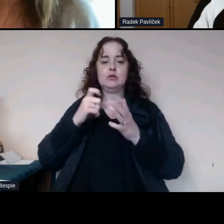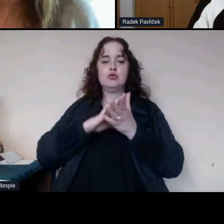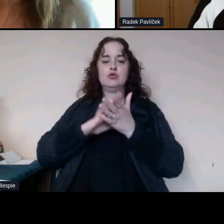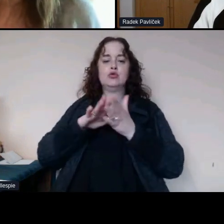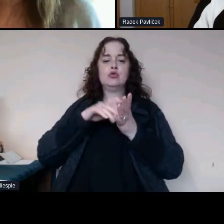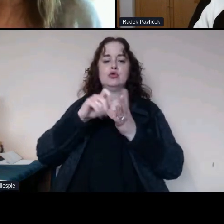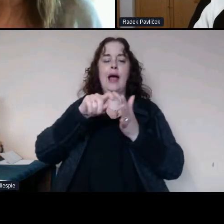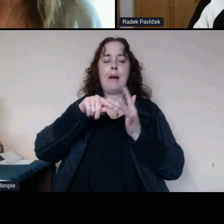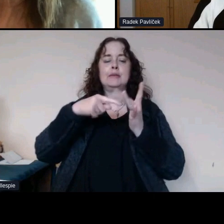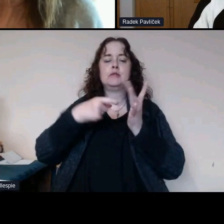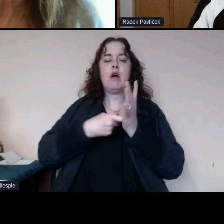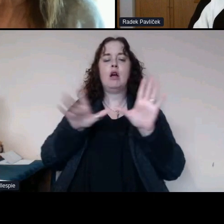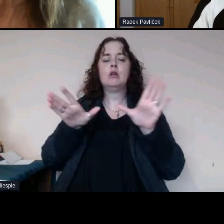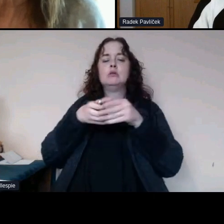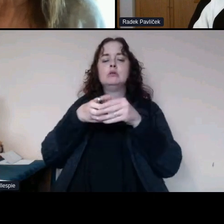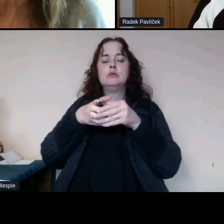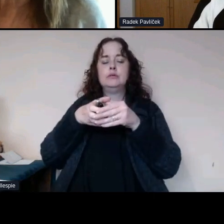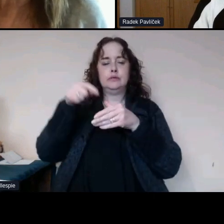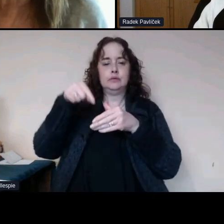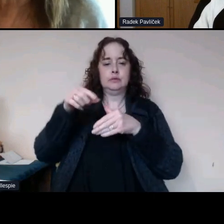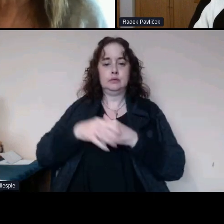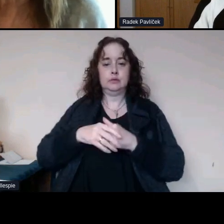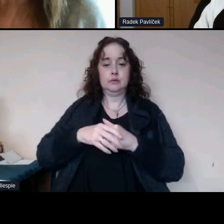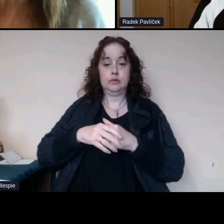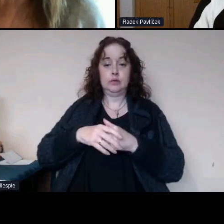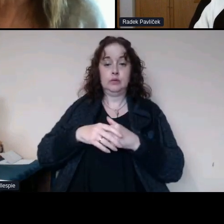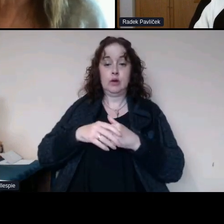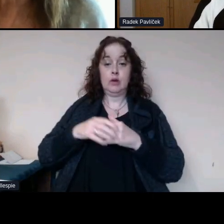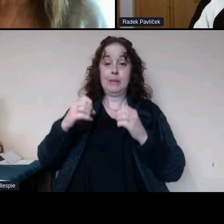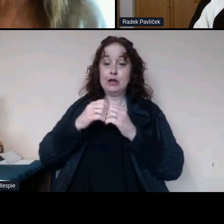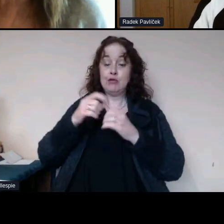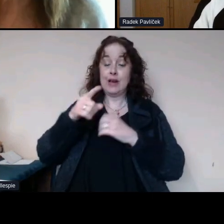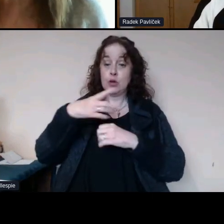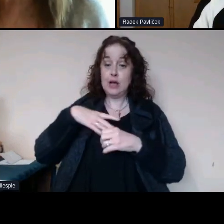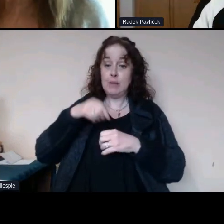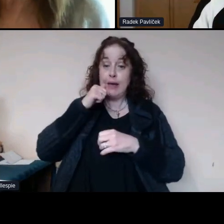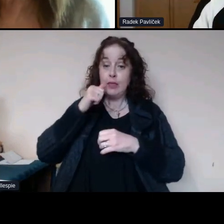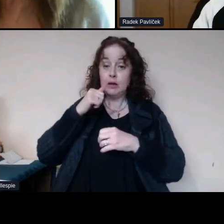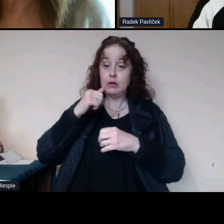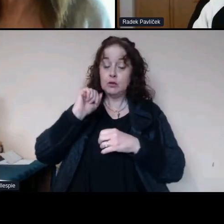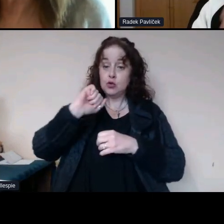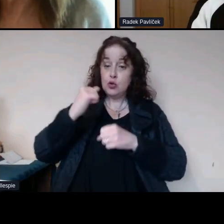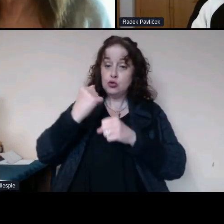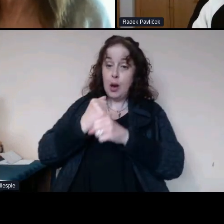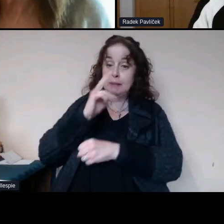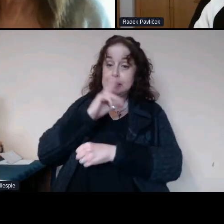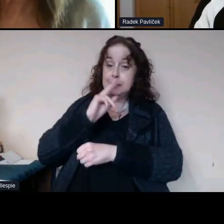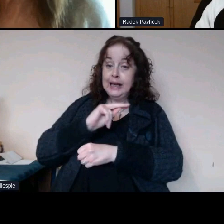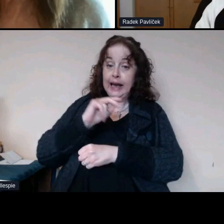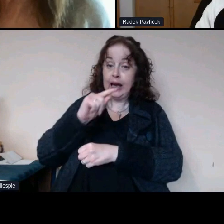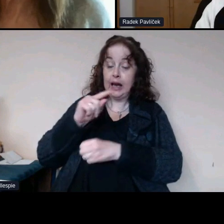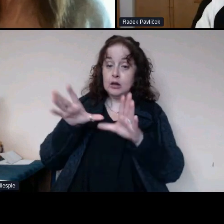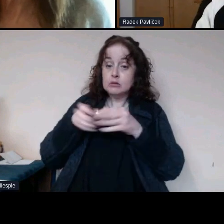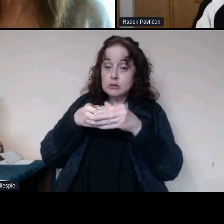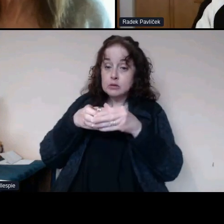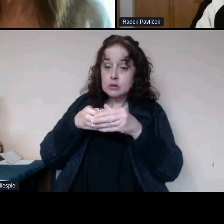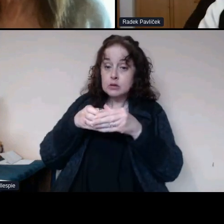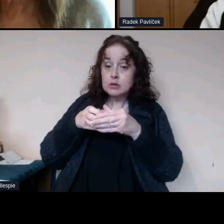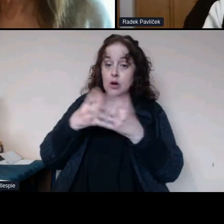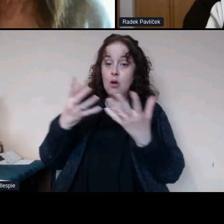want to say something about the DACH chapter, a little bit of how you work and what kind of the extra benefit is to be in a